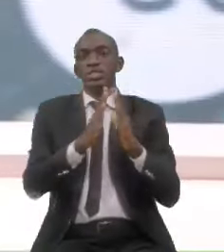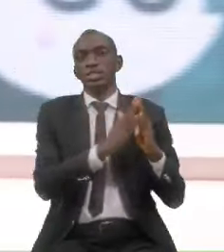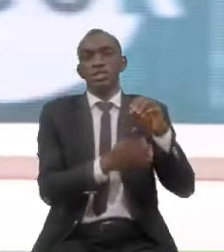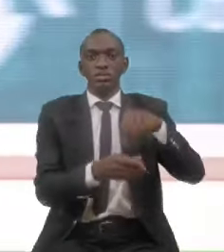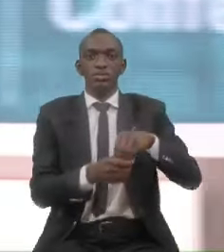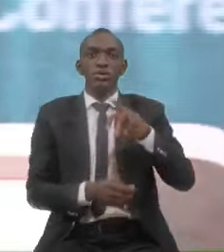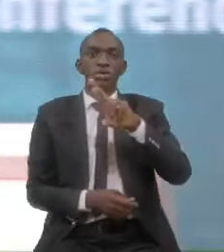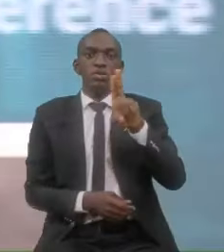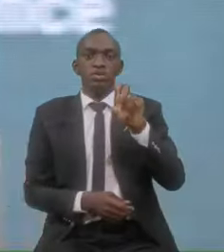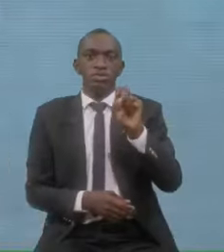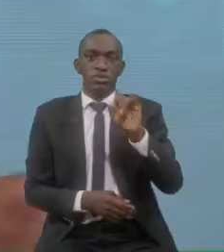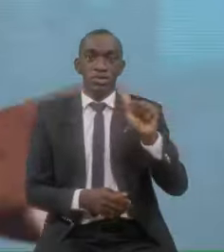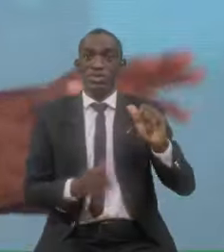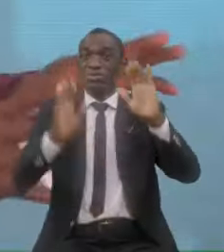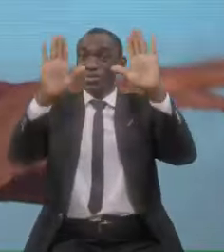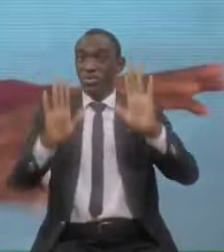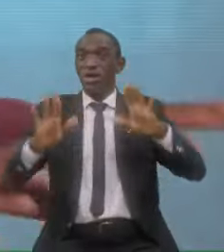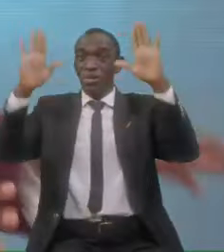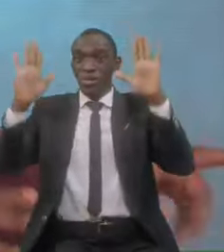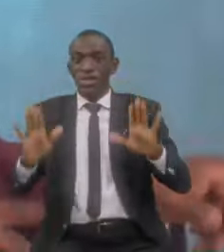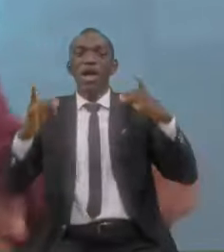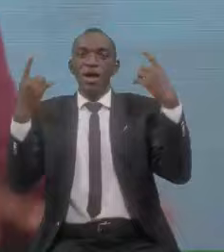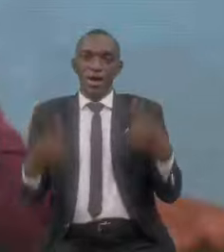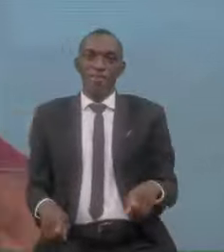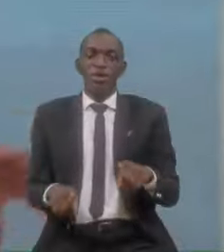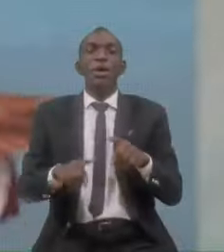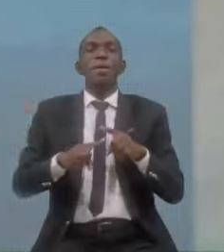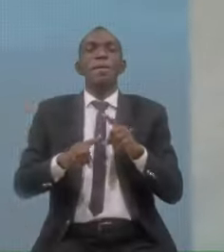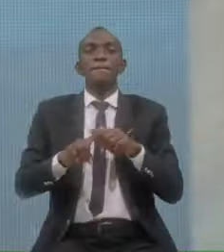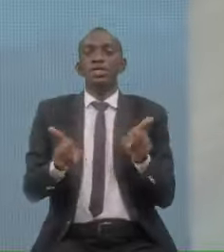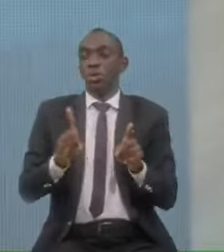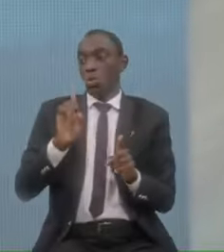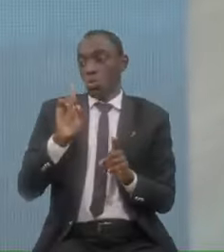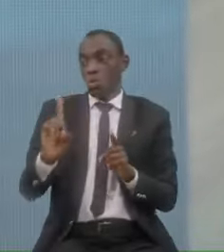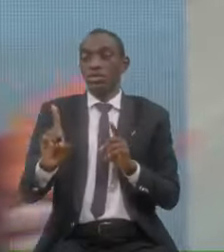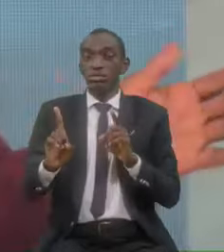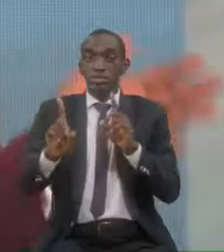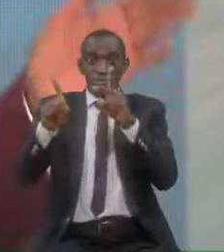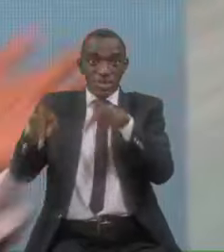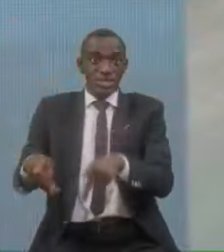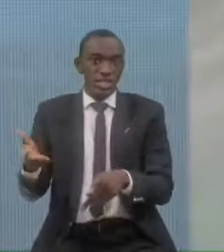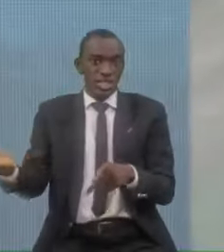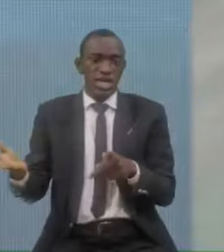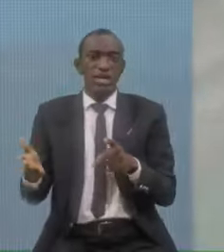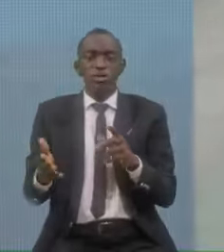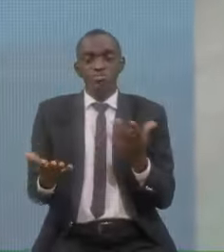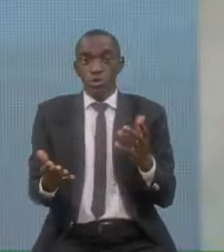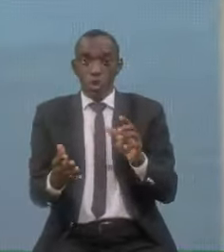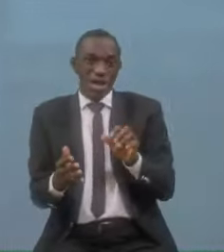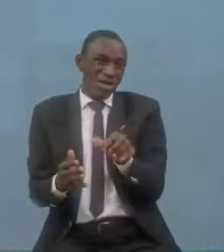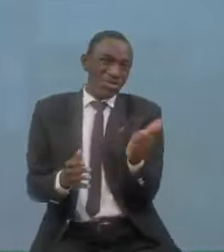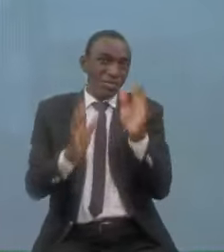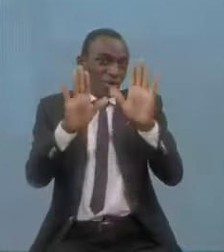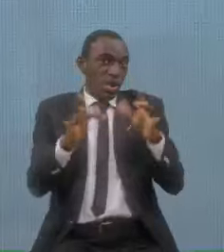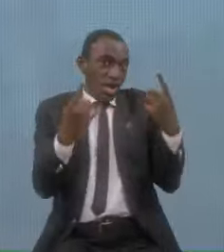somebody there. Apart from the miracle of the 25-year-old, you know, paralysis that was